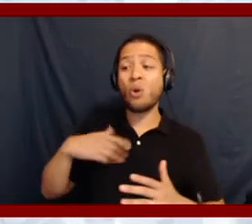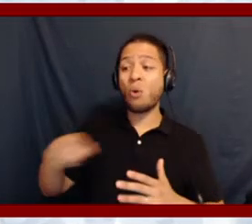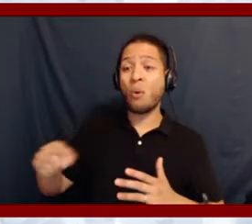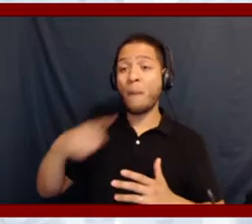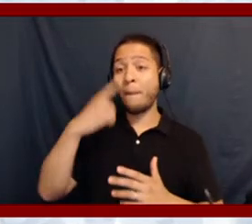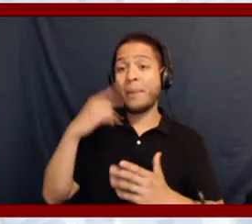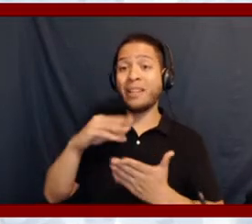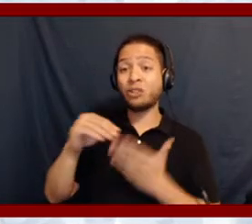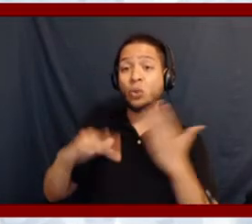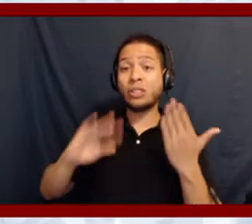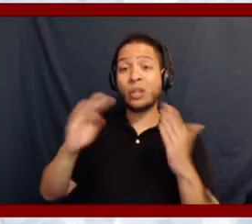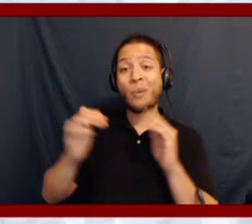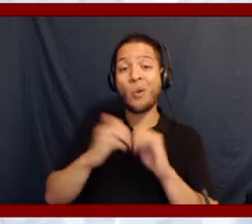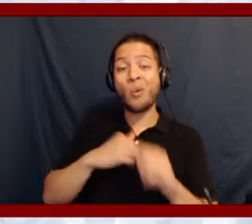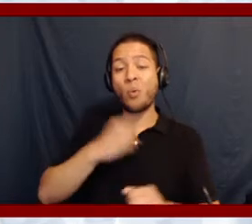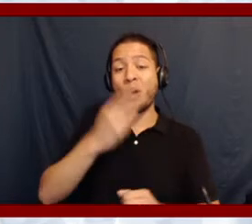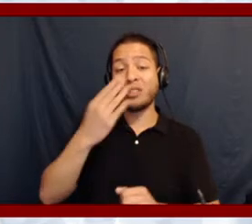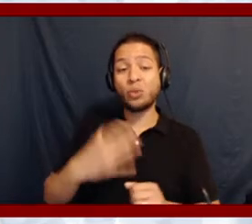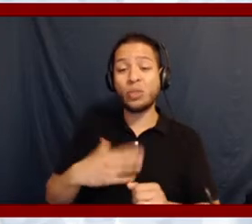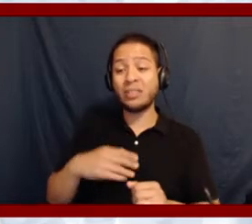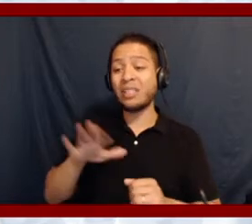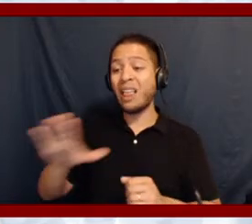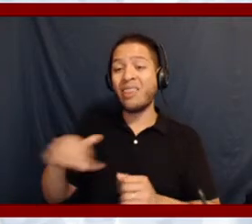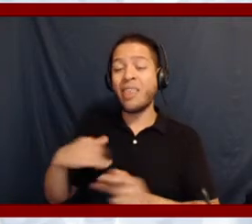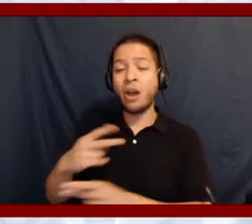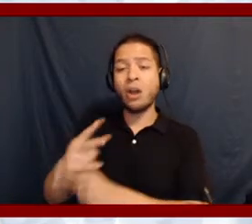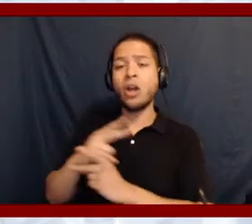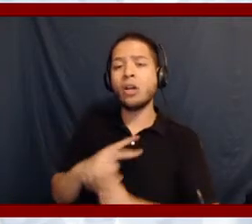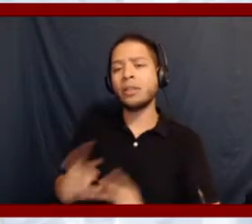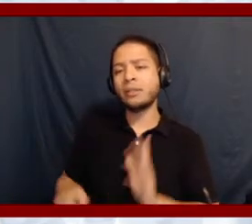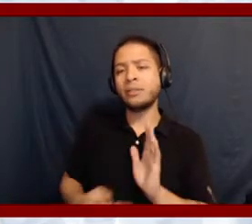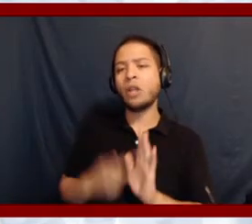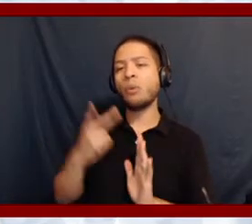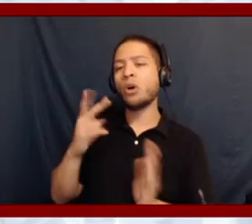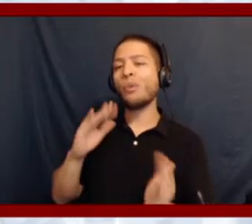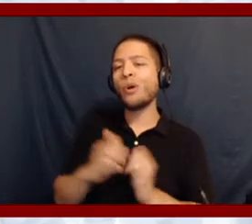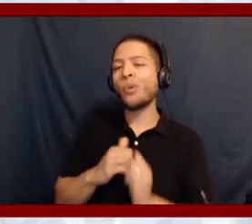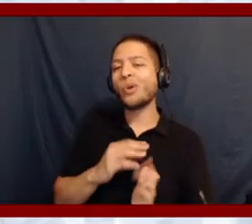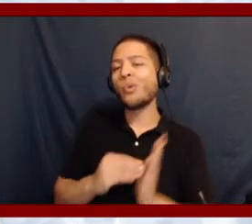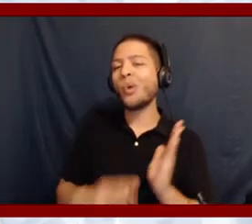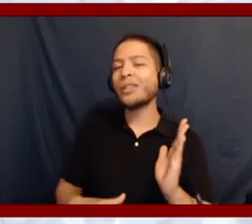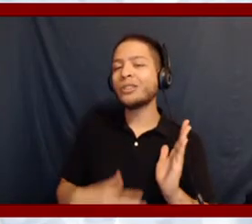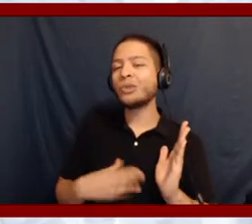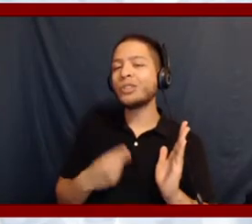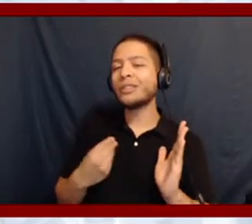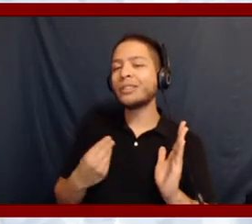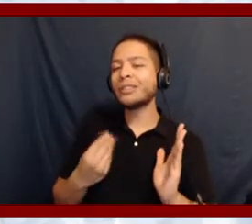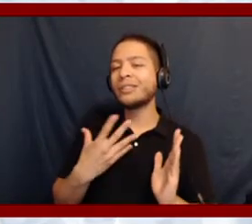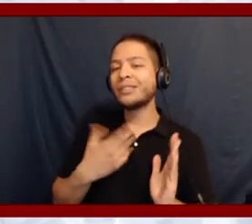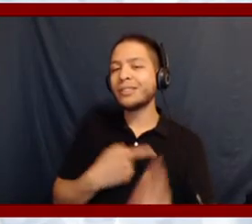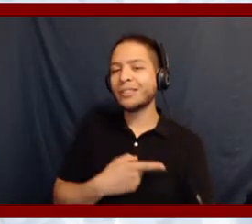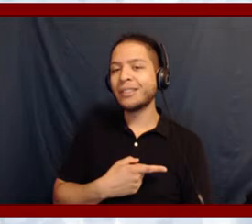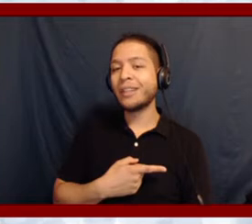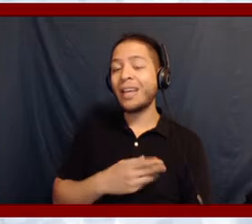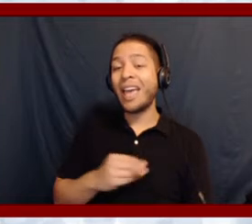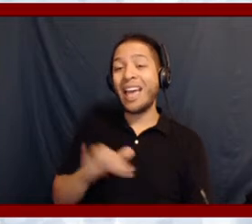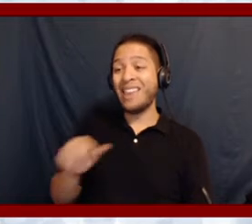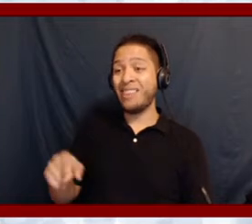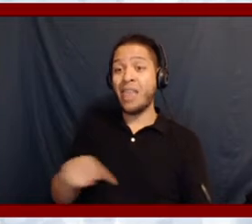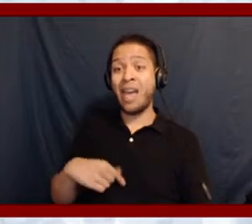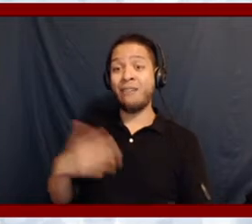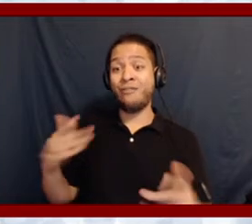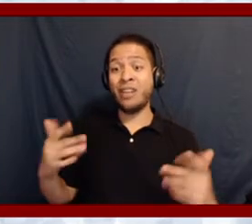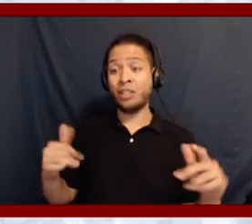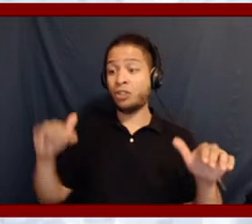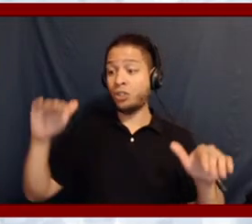than their white counterparts 4 years after graduation. And then that gap worsens over time, which means student loan debt